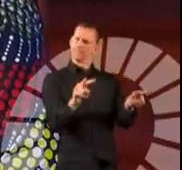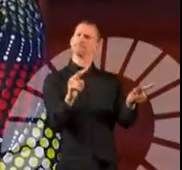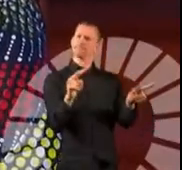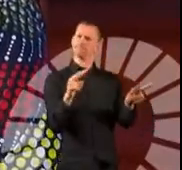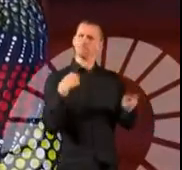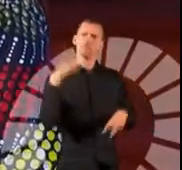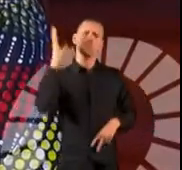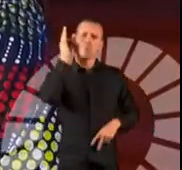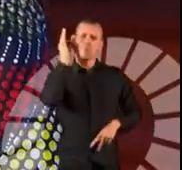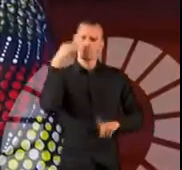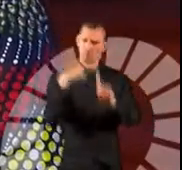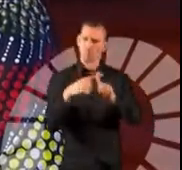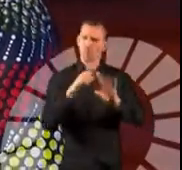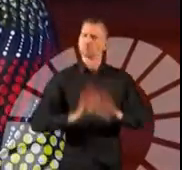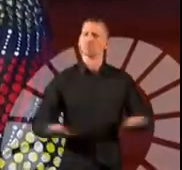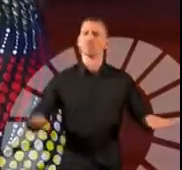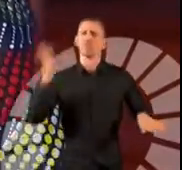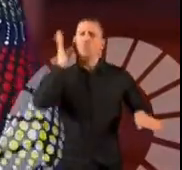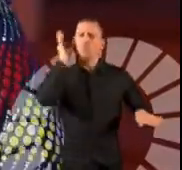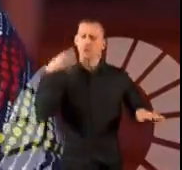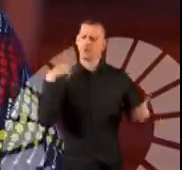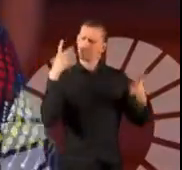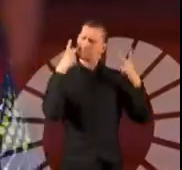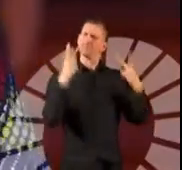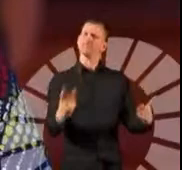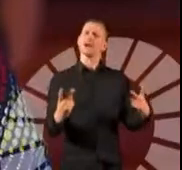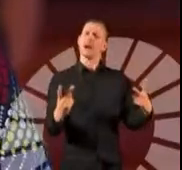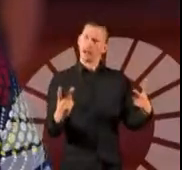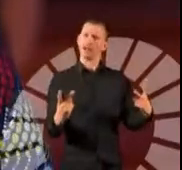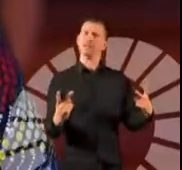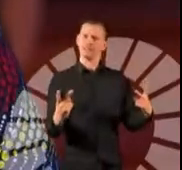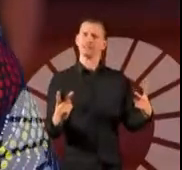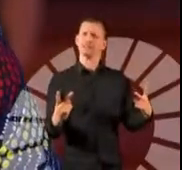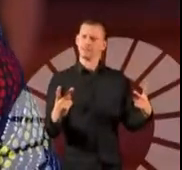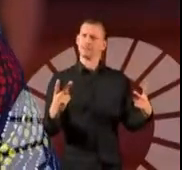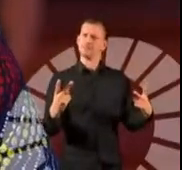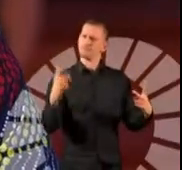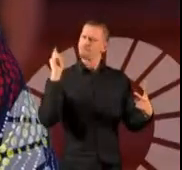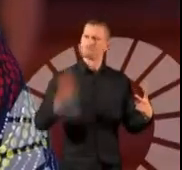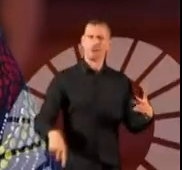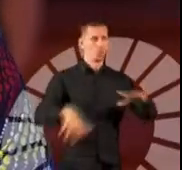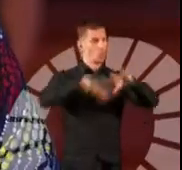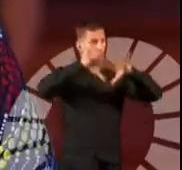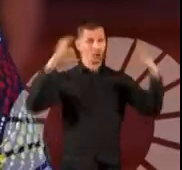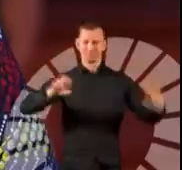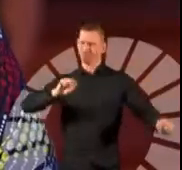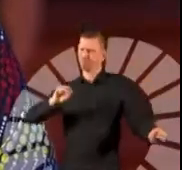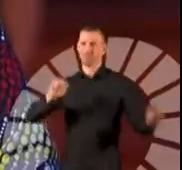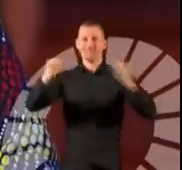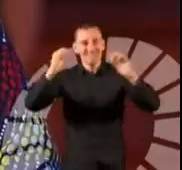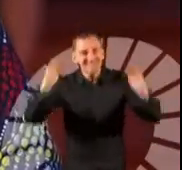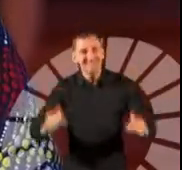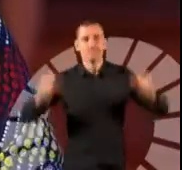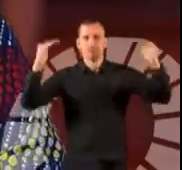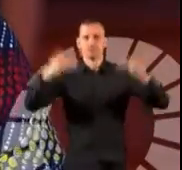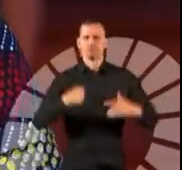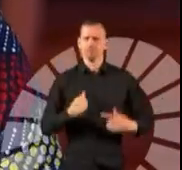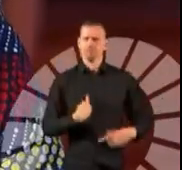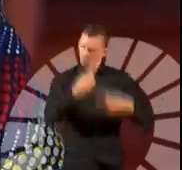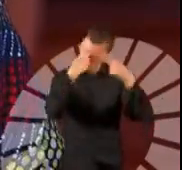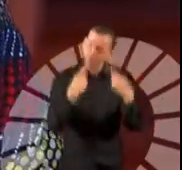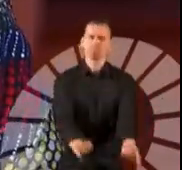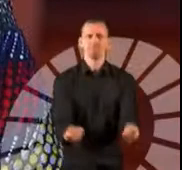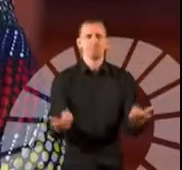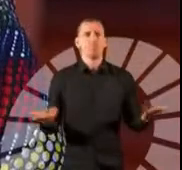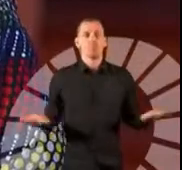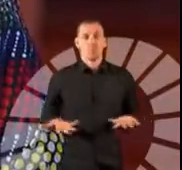fundamental human rights, and our messages are clear. Firstly, we demand to see a redesigning and restructuring of our global education systems to make them more